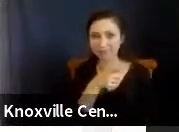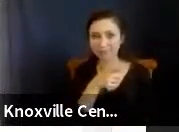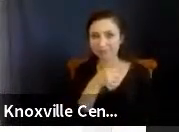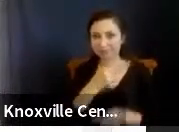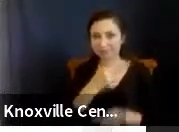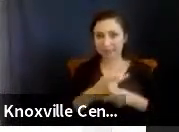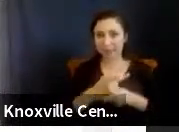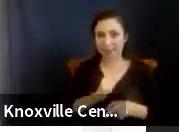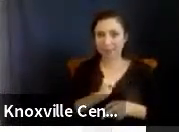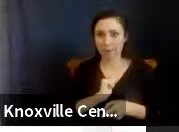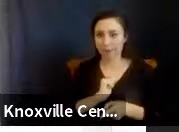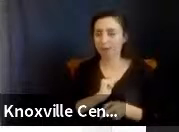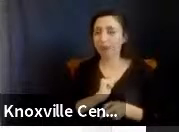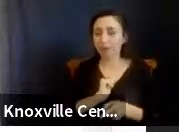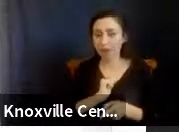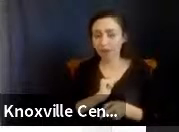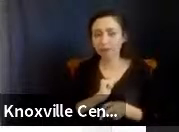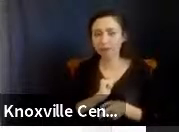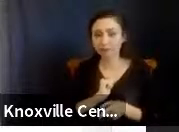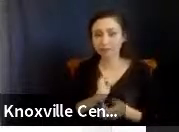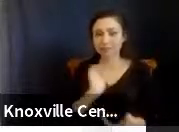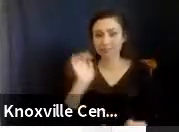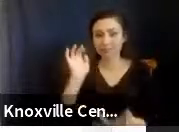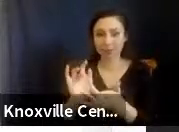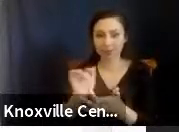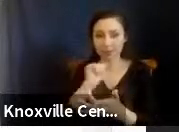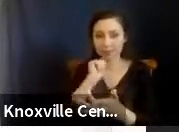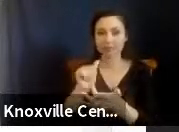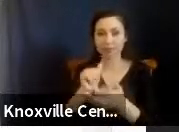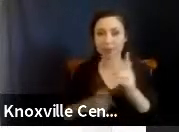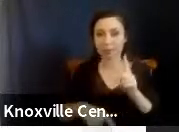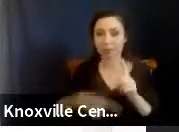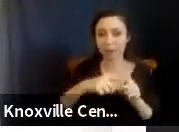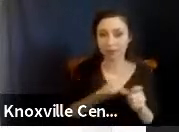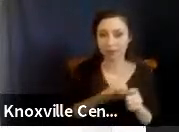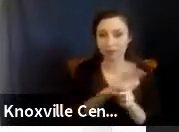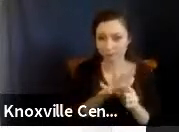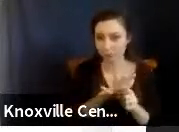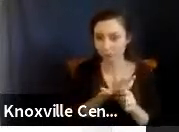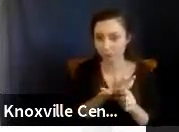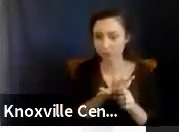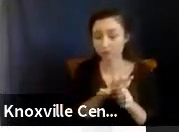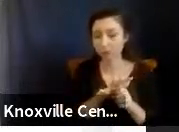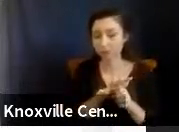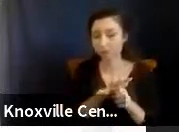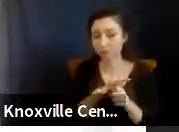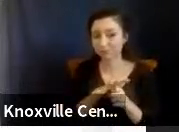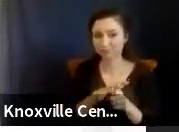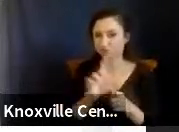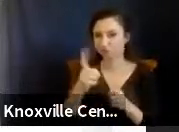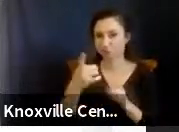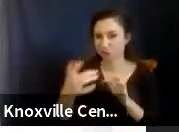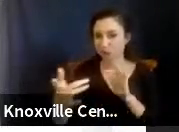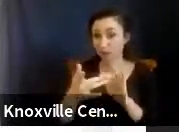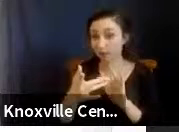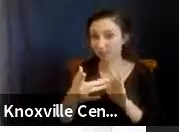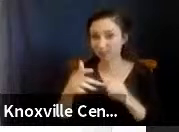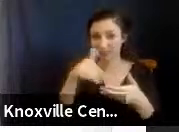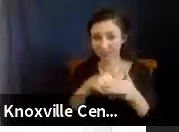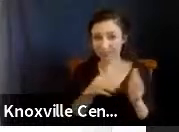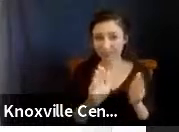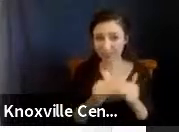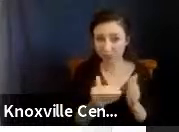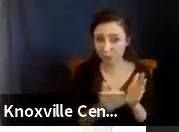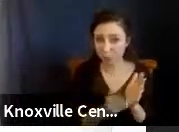themselves, and it's a contact, it's not COVID positive. I mean, are they in their room a lot